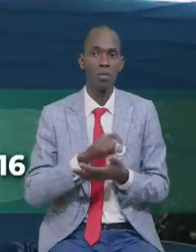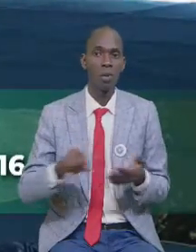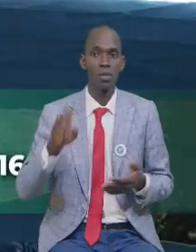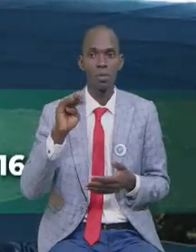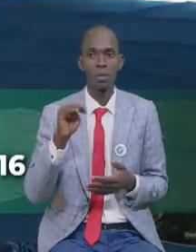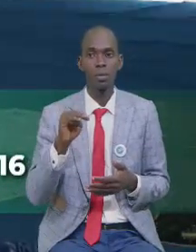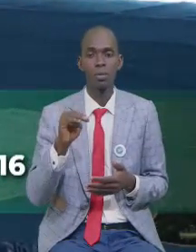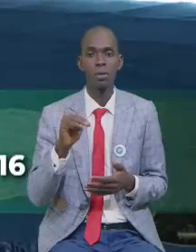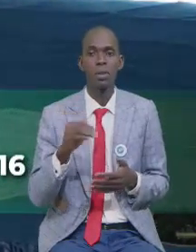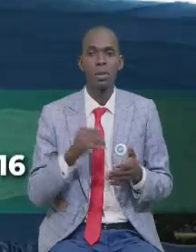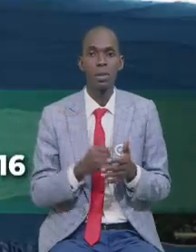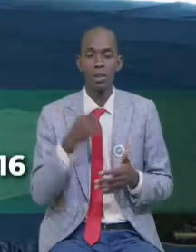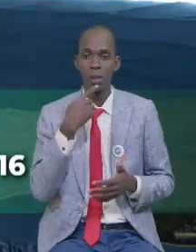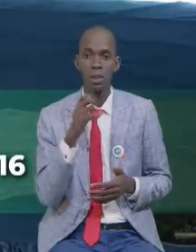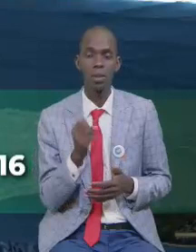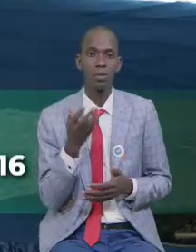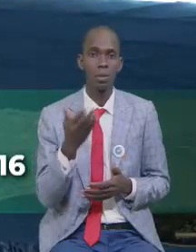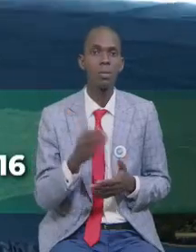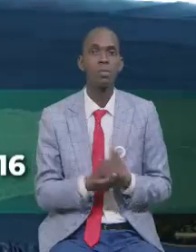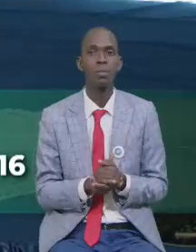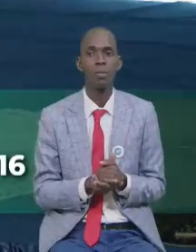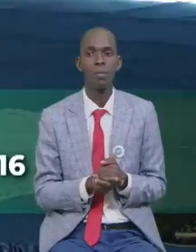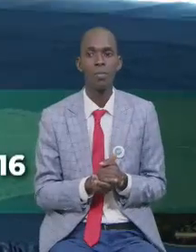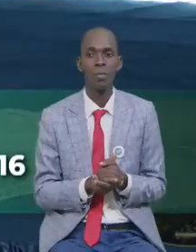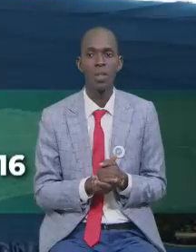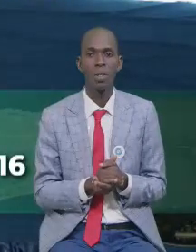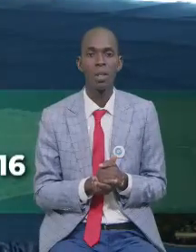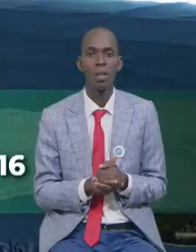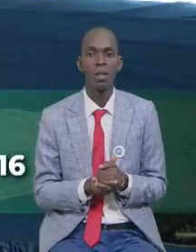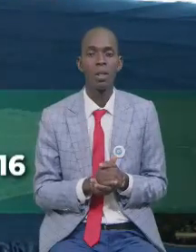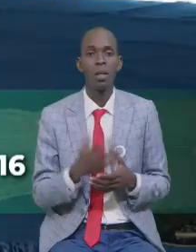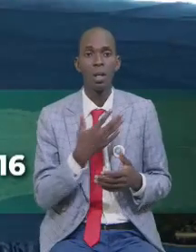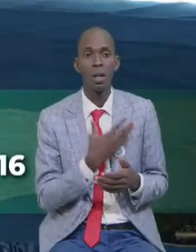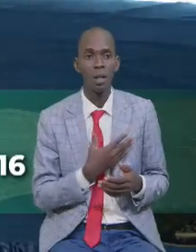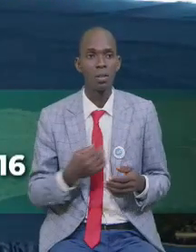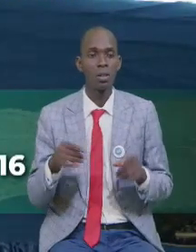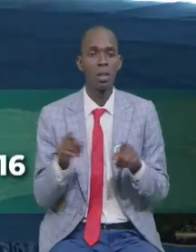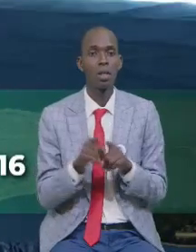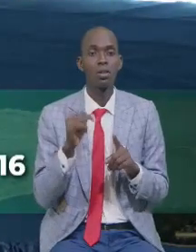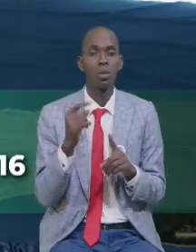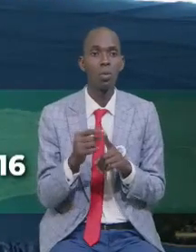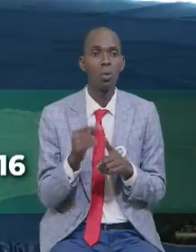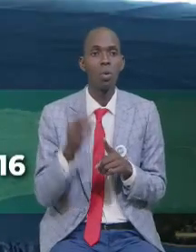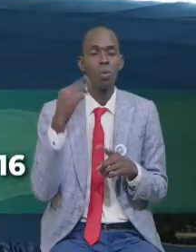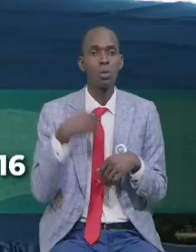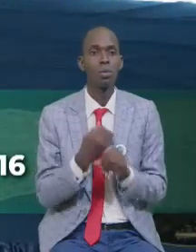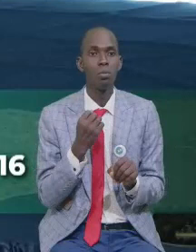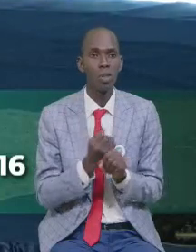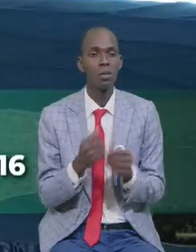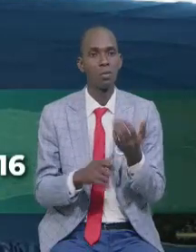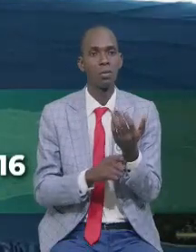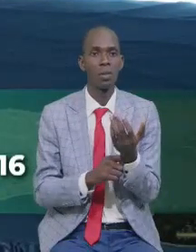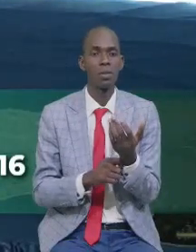verse 14 tells us, it says, and the word was made flesh